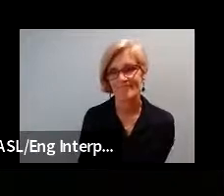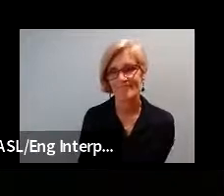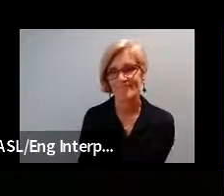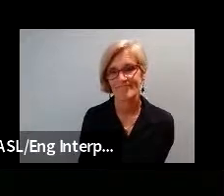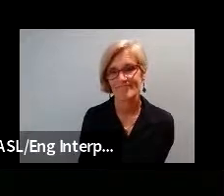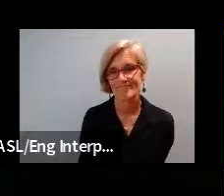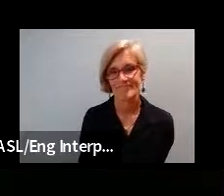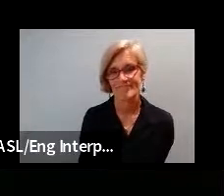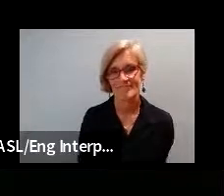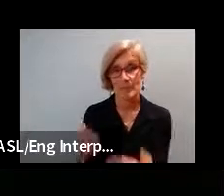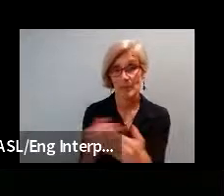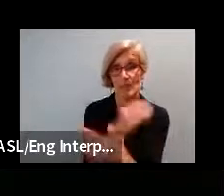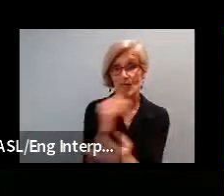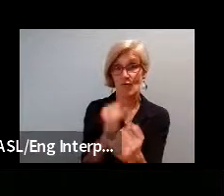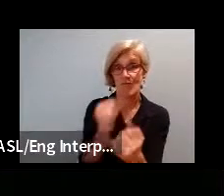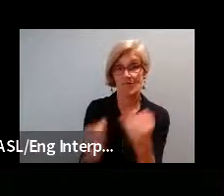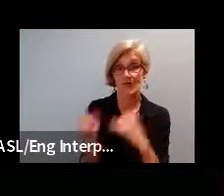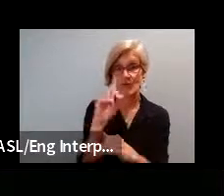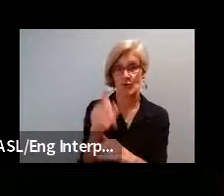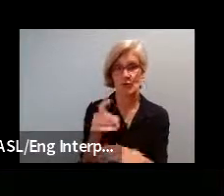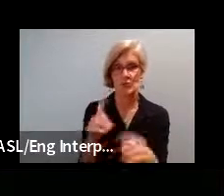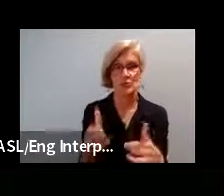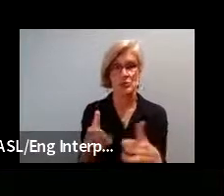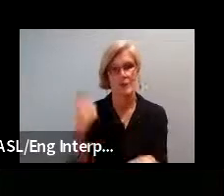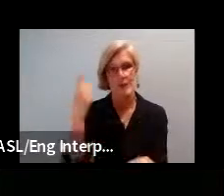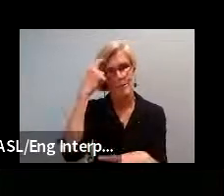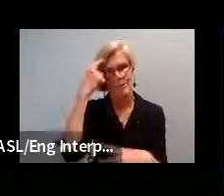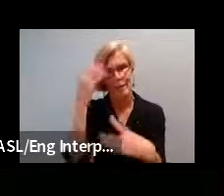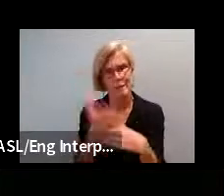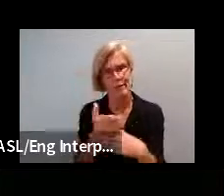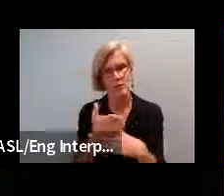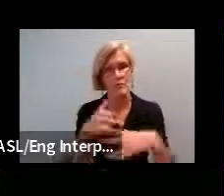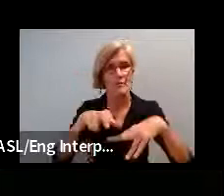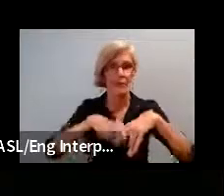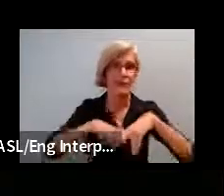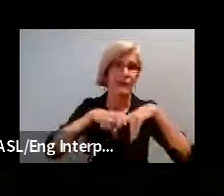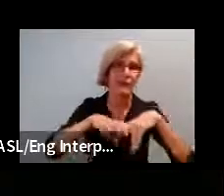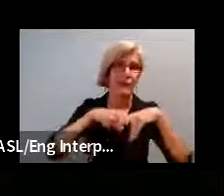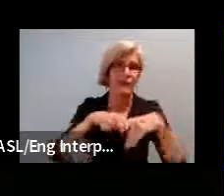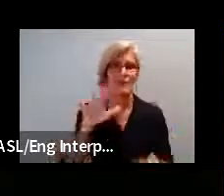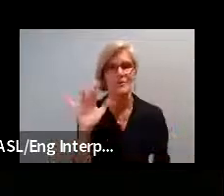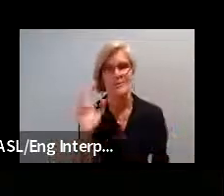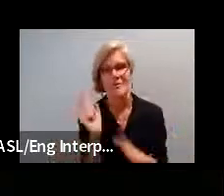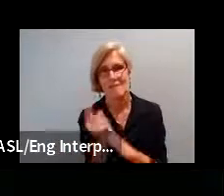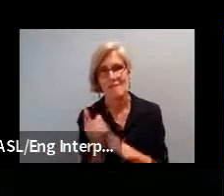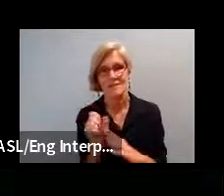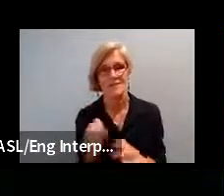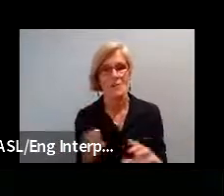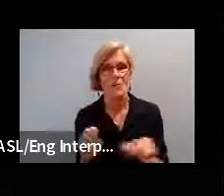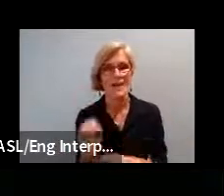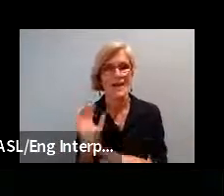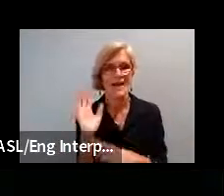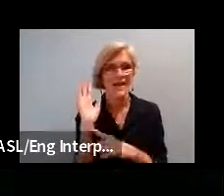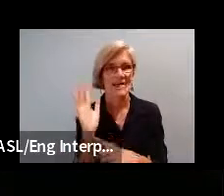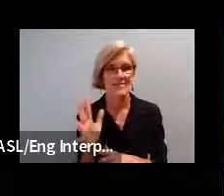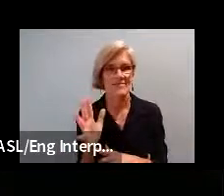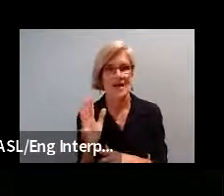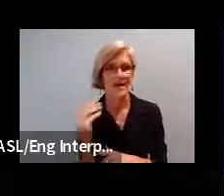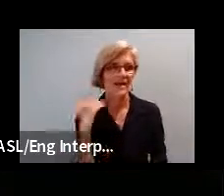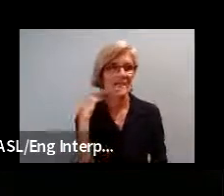Before our final question, we're going to do a brain break. We've been sitting for 25 minutes. So let's do 5 neck